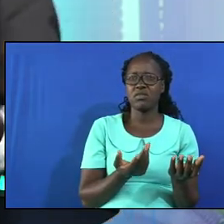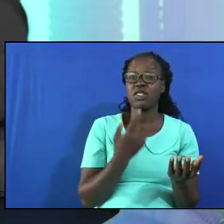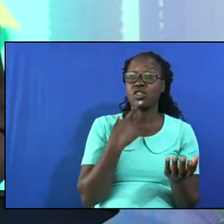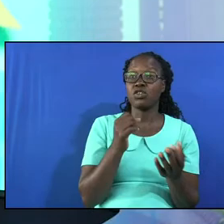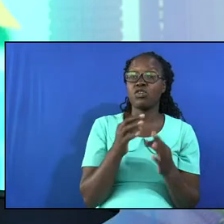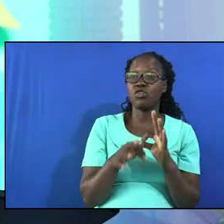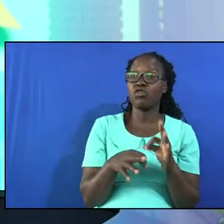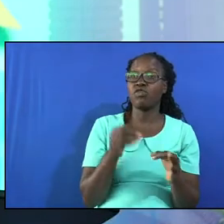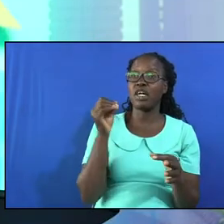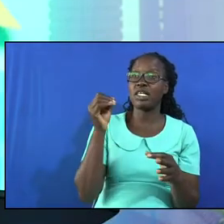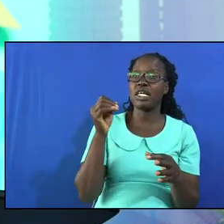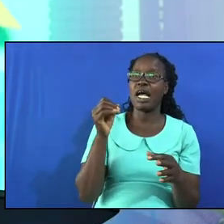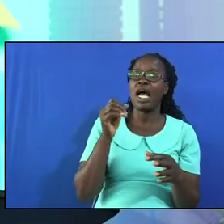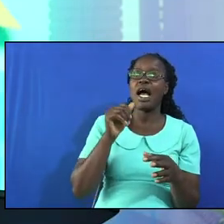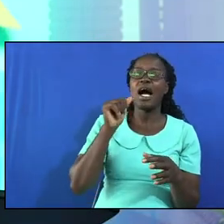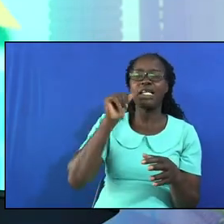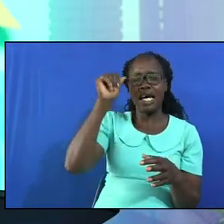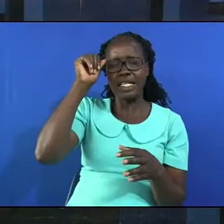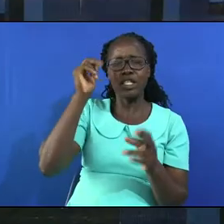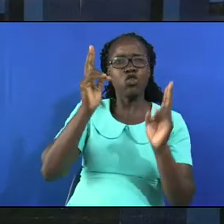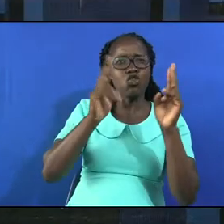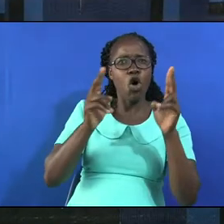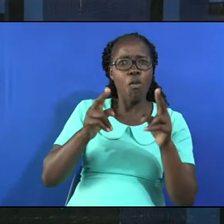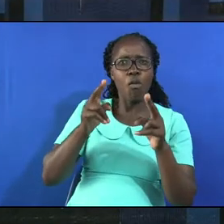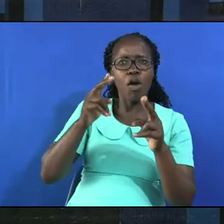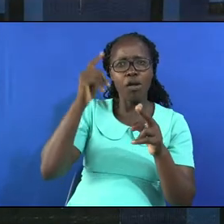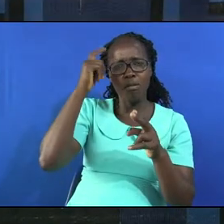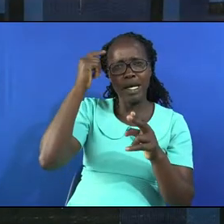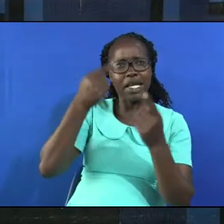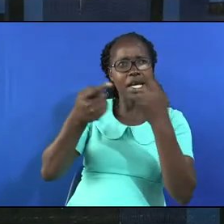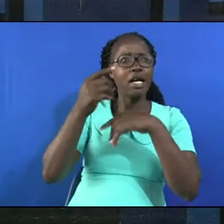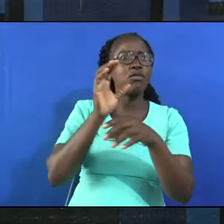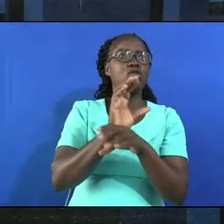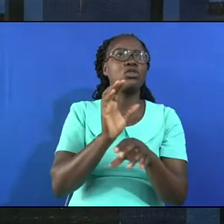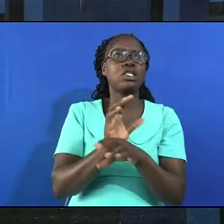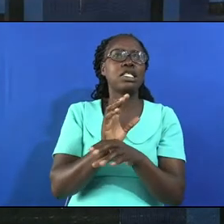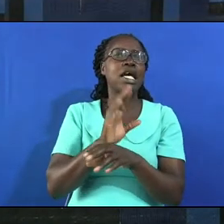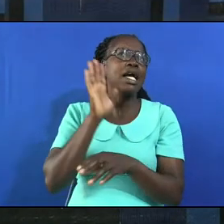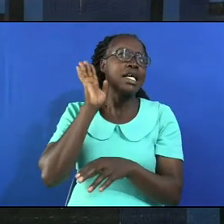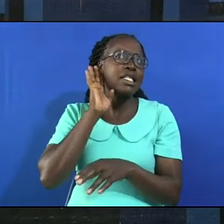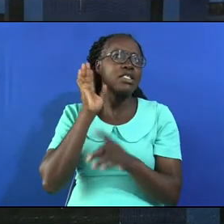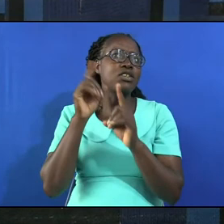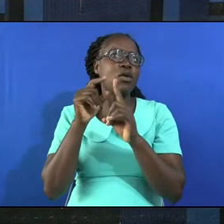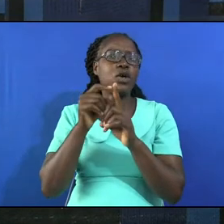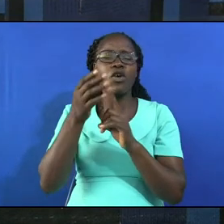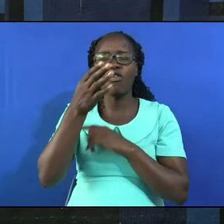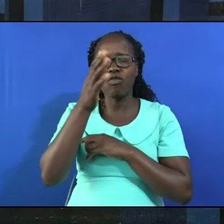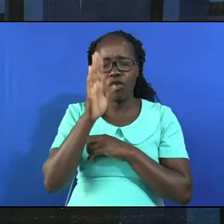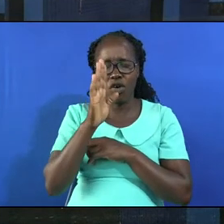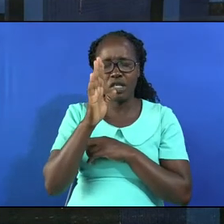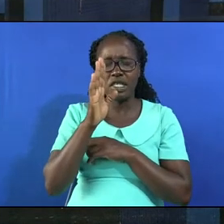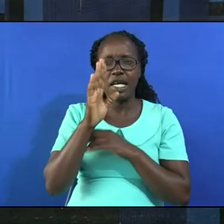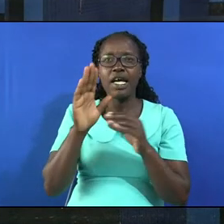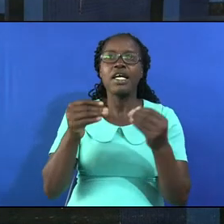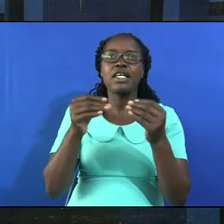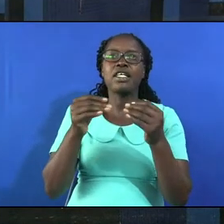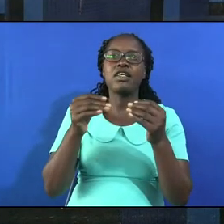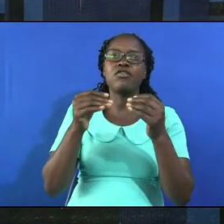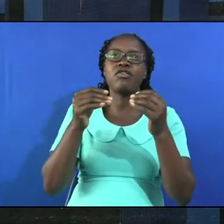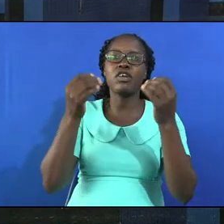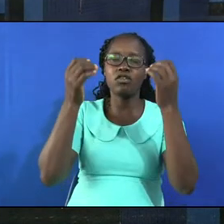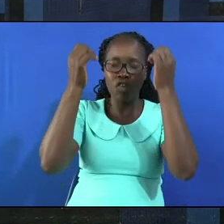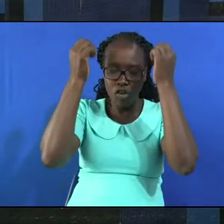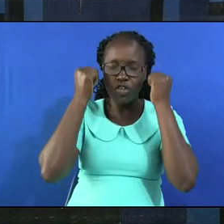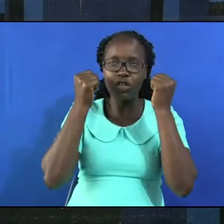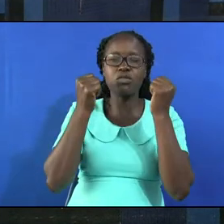And so you find an adult of sound mind attending the church, listening to the word of God, giving